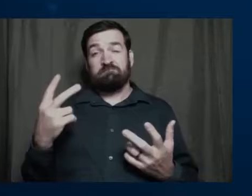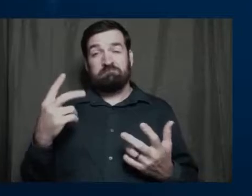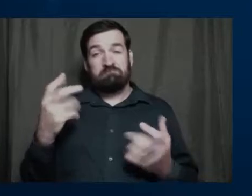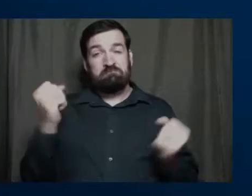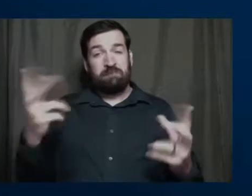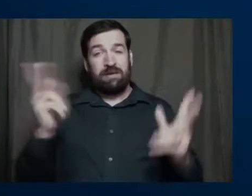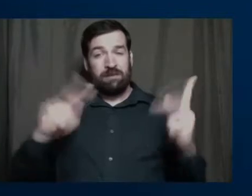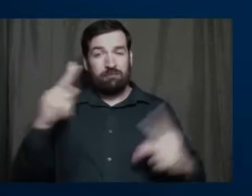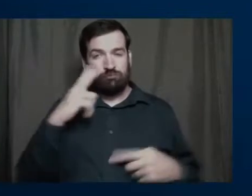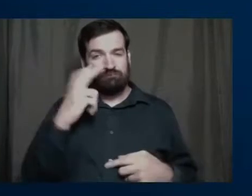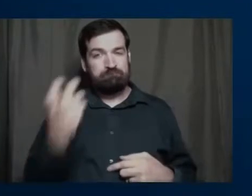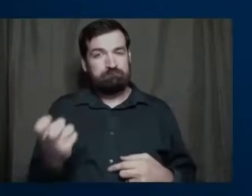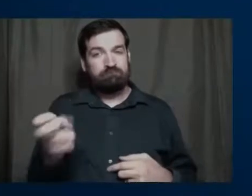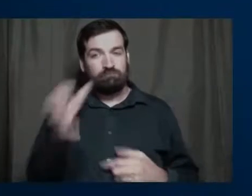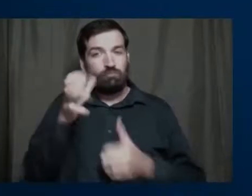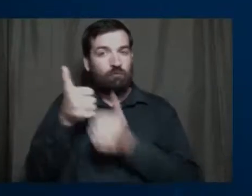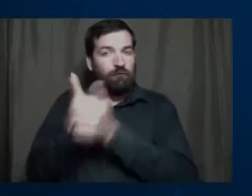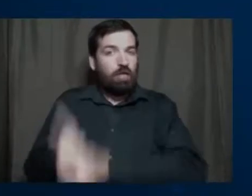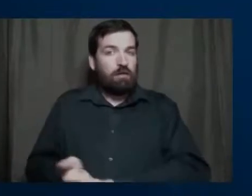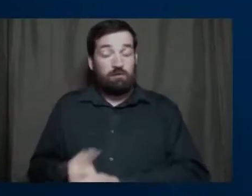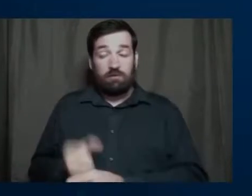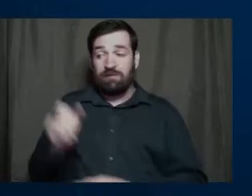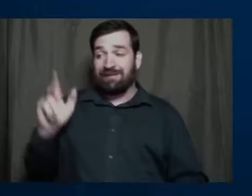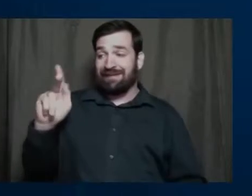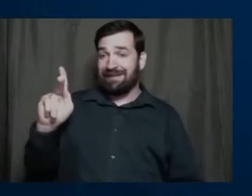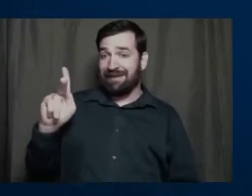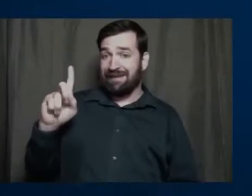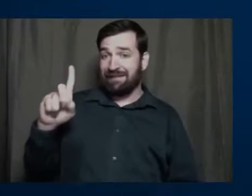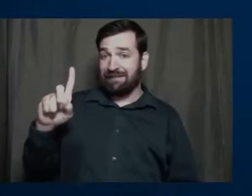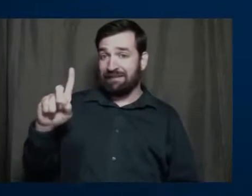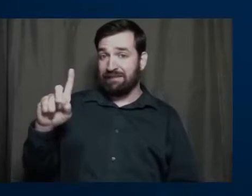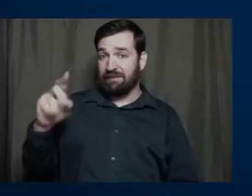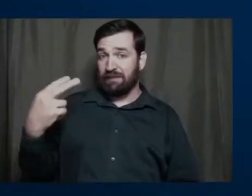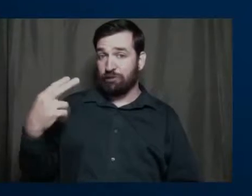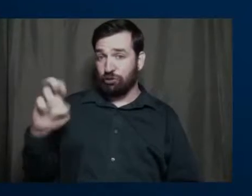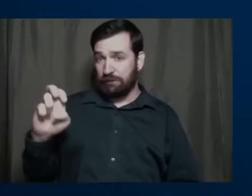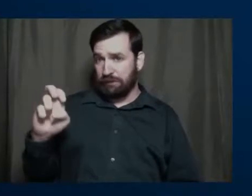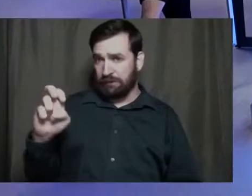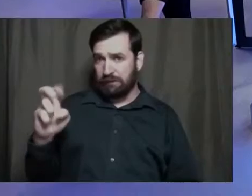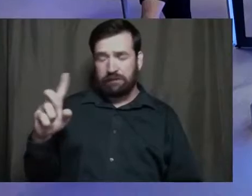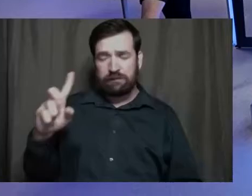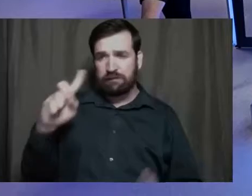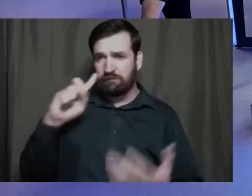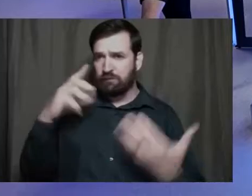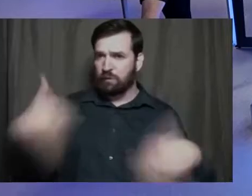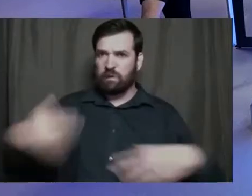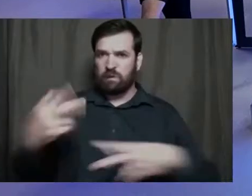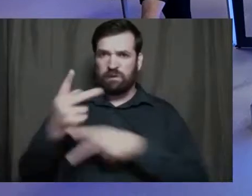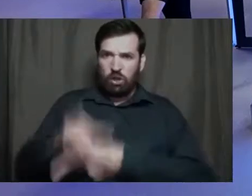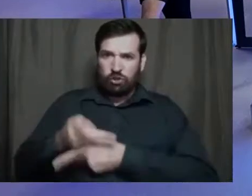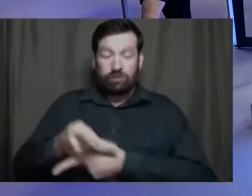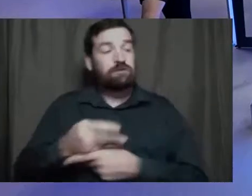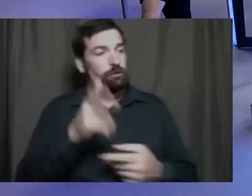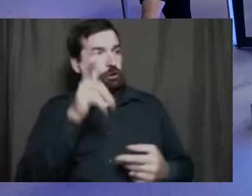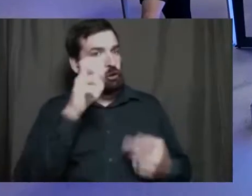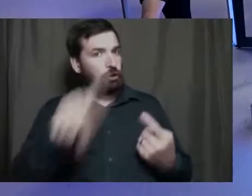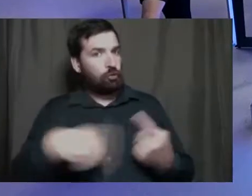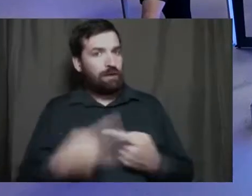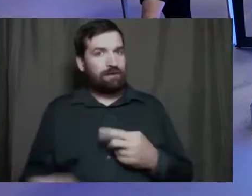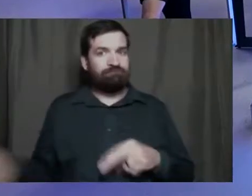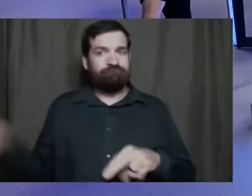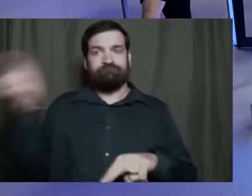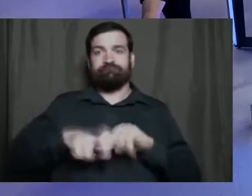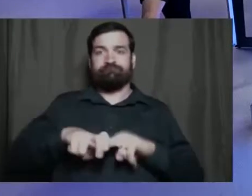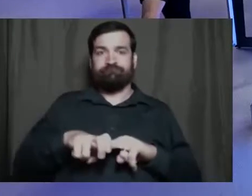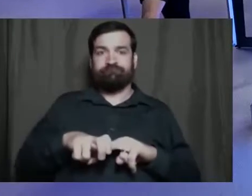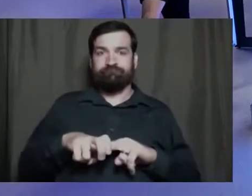KDHE is just being really super cautious? Have you heard about this? What are your thoughts? Well, I heard about it when I sat down in the studios out of town this weekend. We were